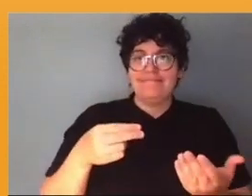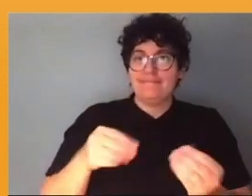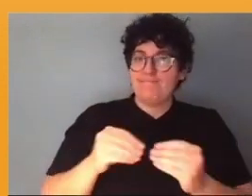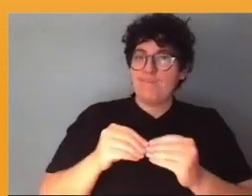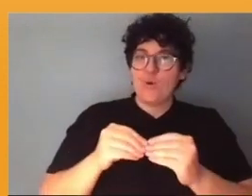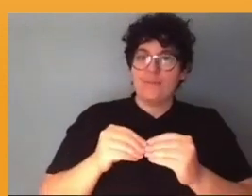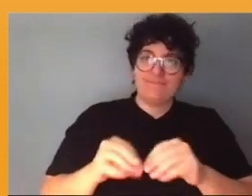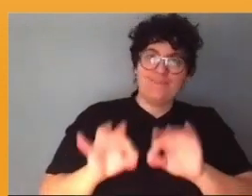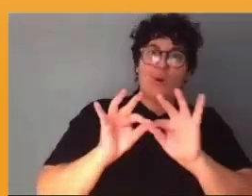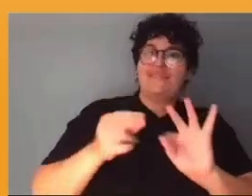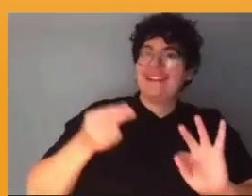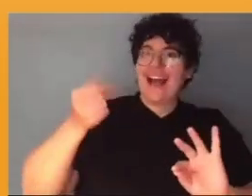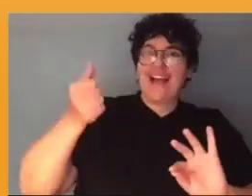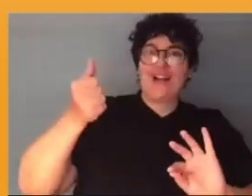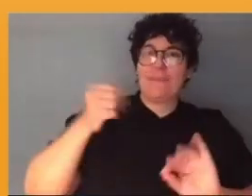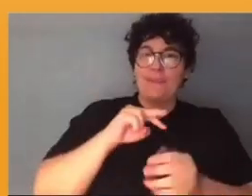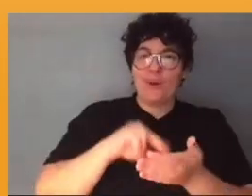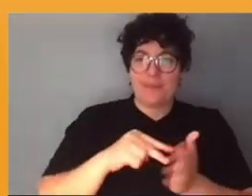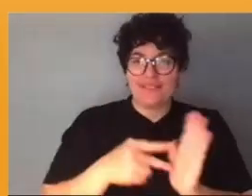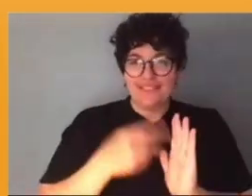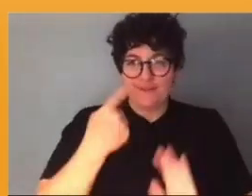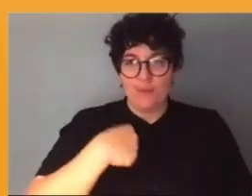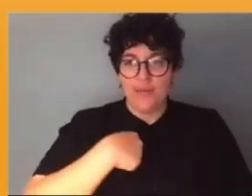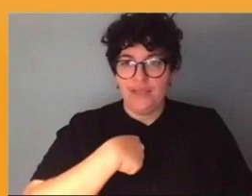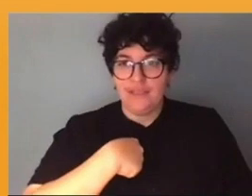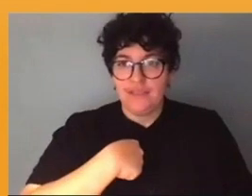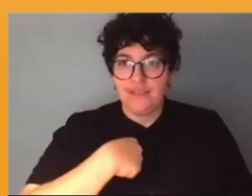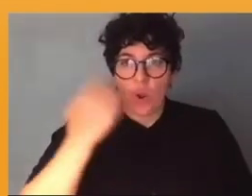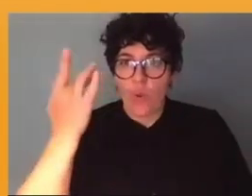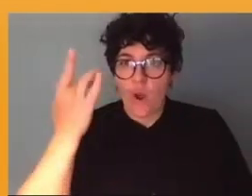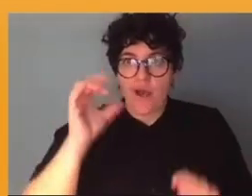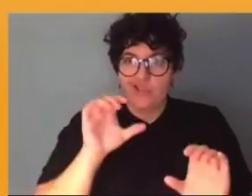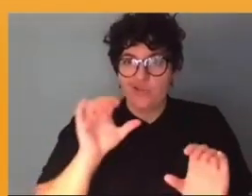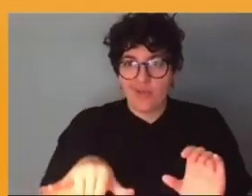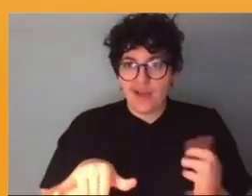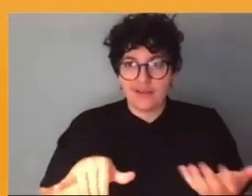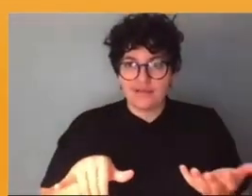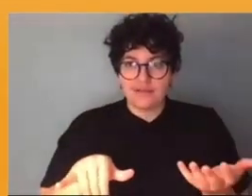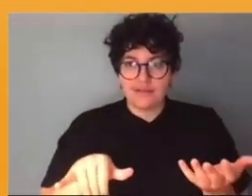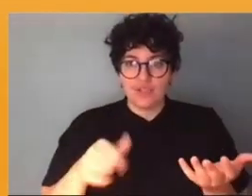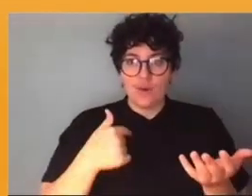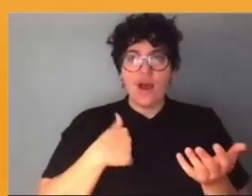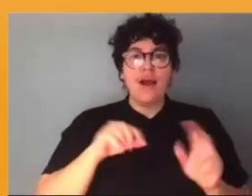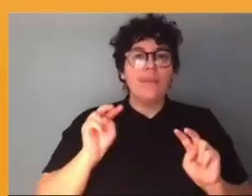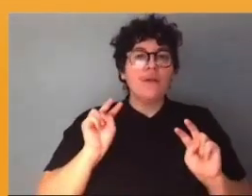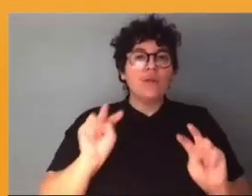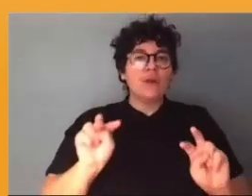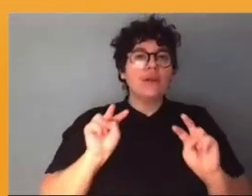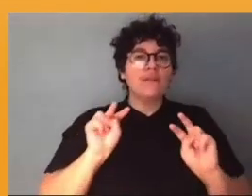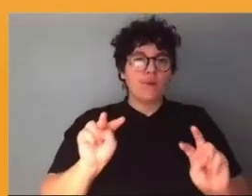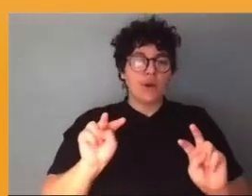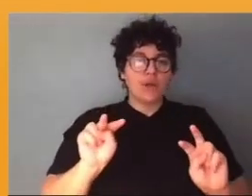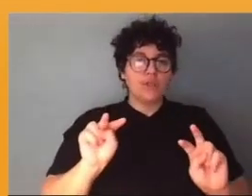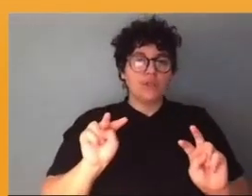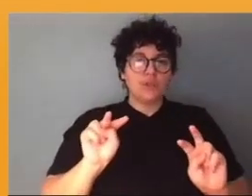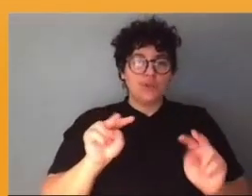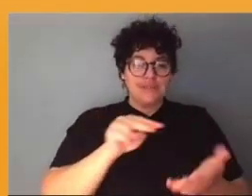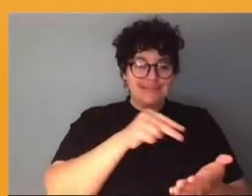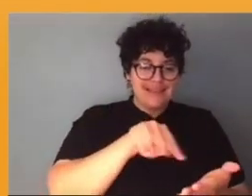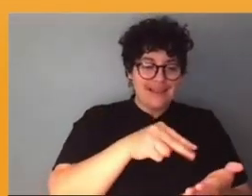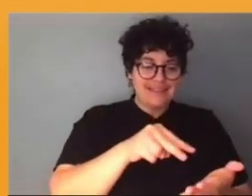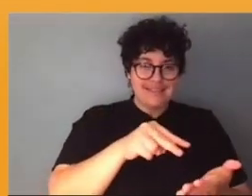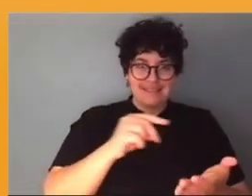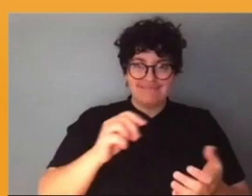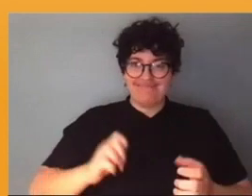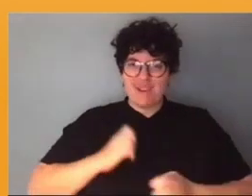it. And I'm looking forward to, you know, bringing that emotion into dancing, you